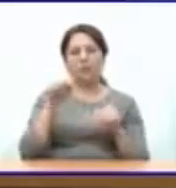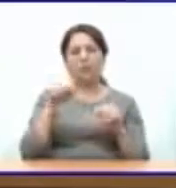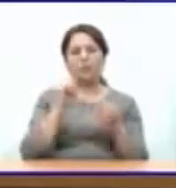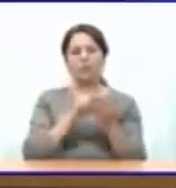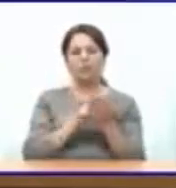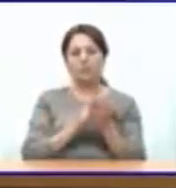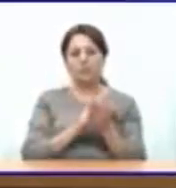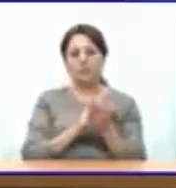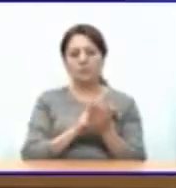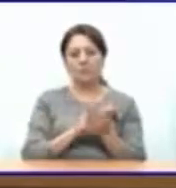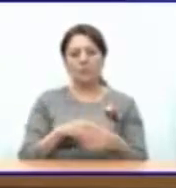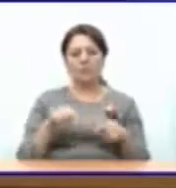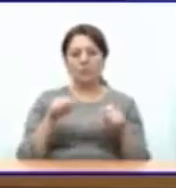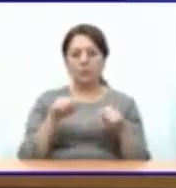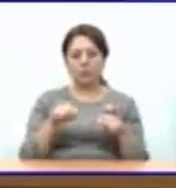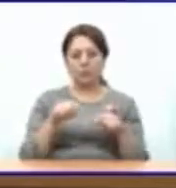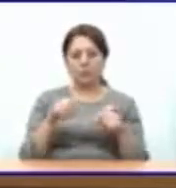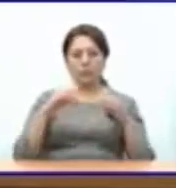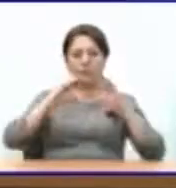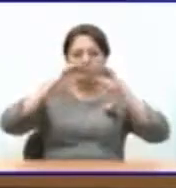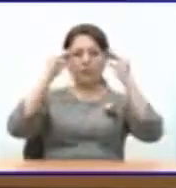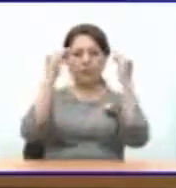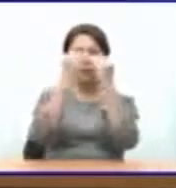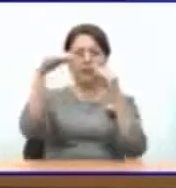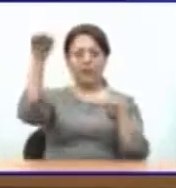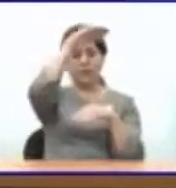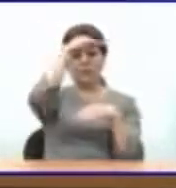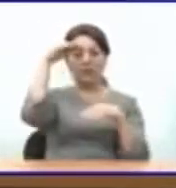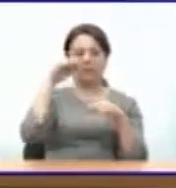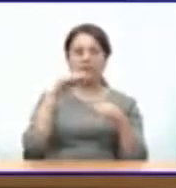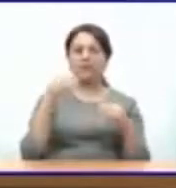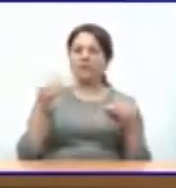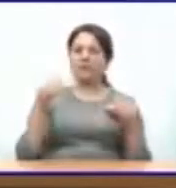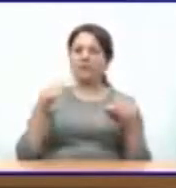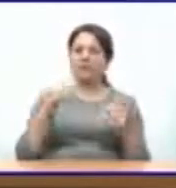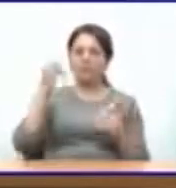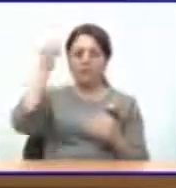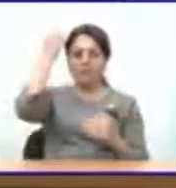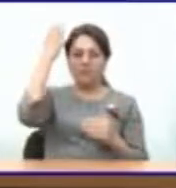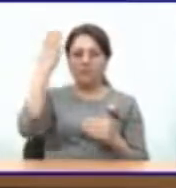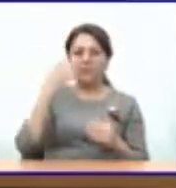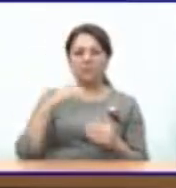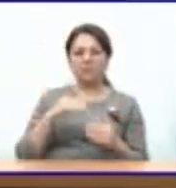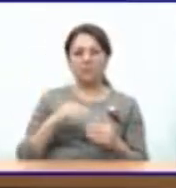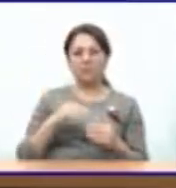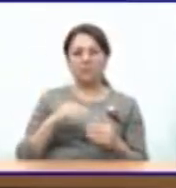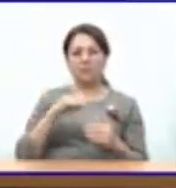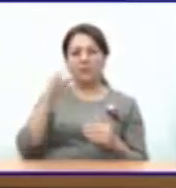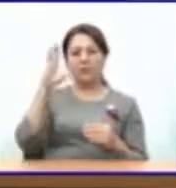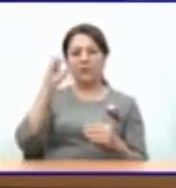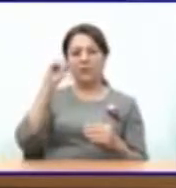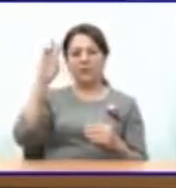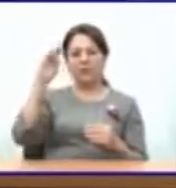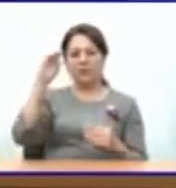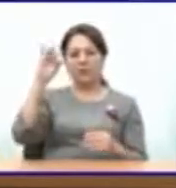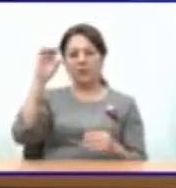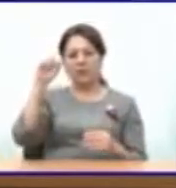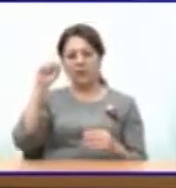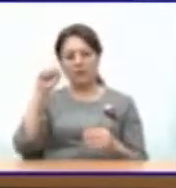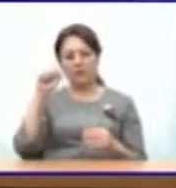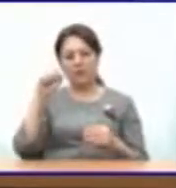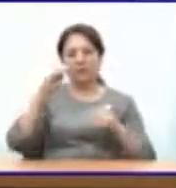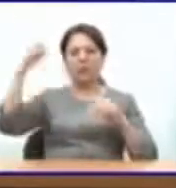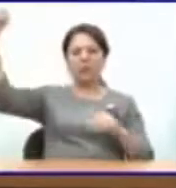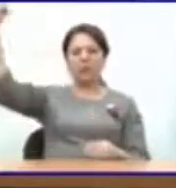topshirig'imiz mana shu planetalarga oid bilimlarimizdan uzoqlashmagan holda Veneraning quyosh diski bo'ylab o'tishi